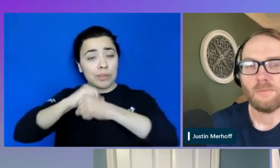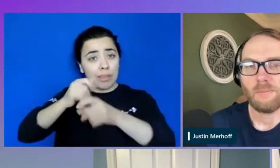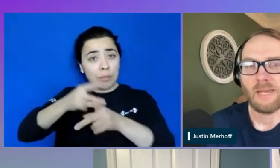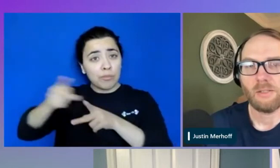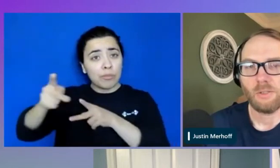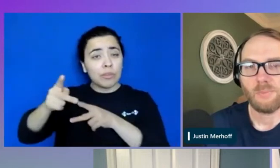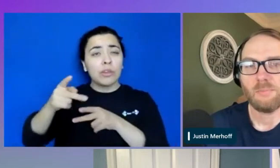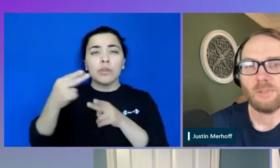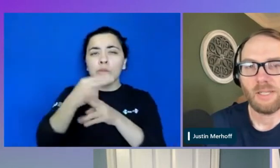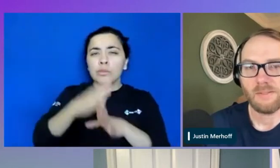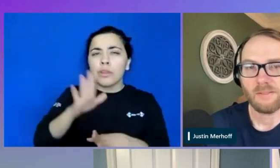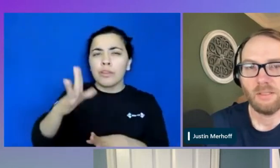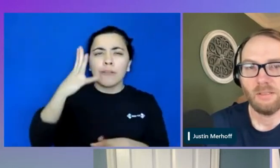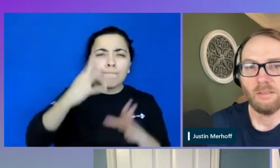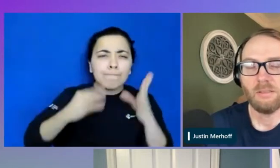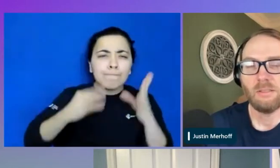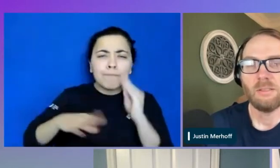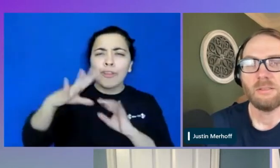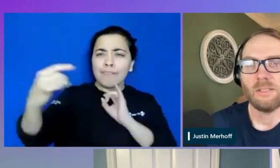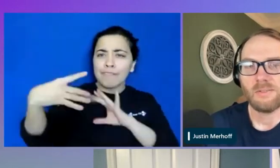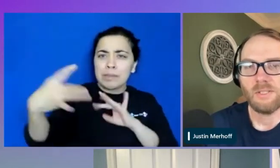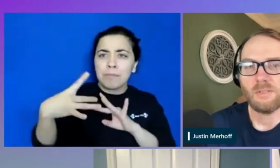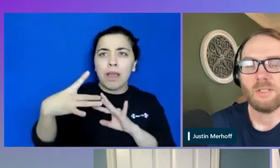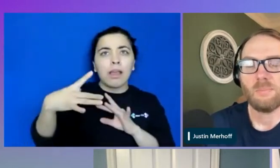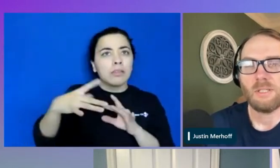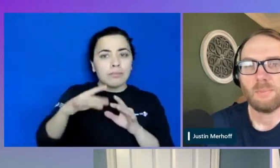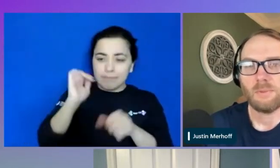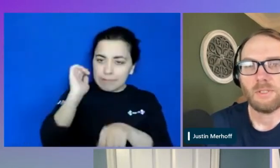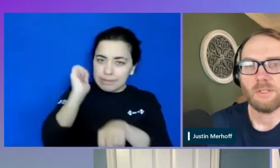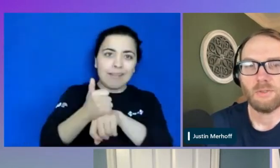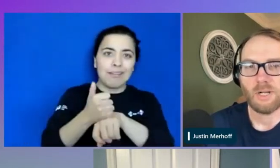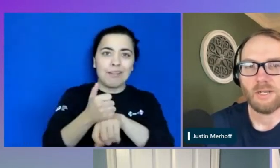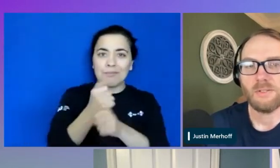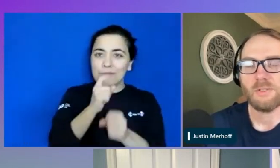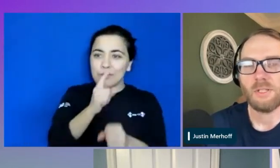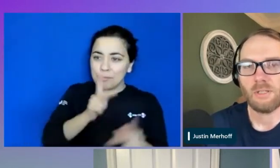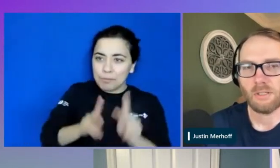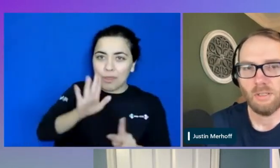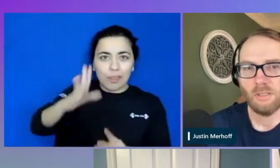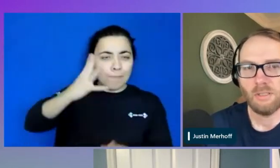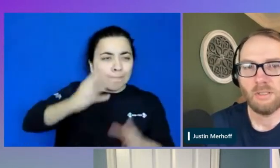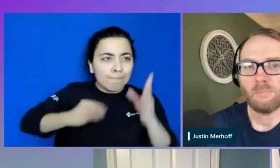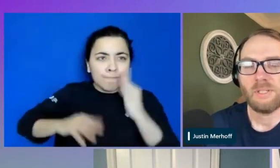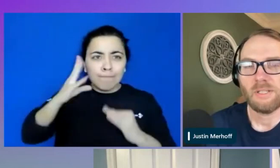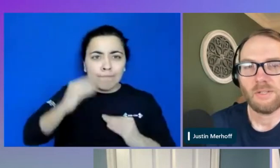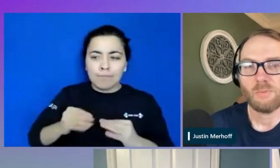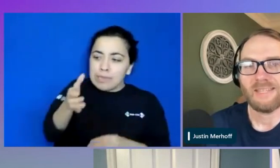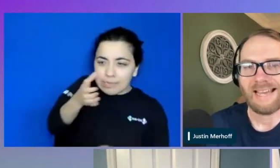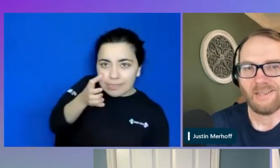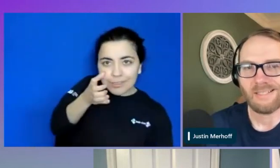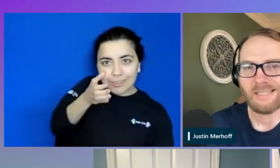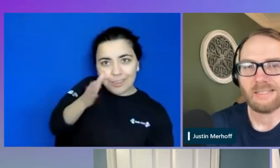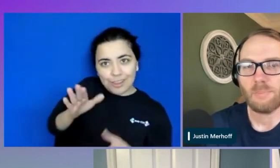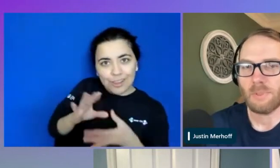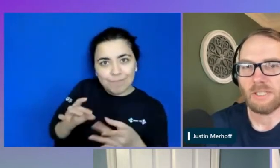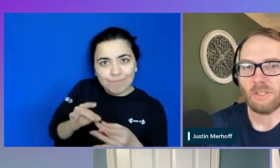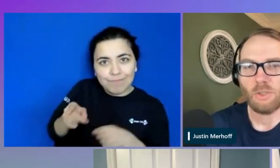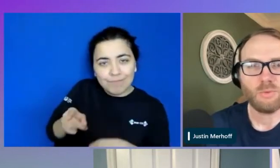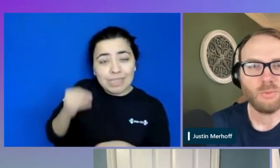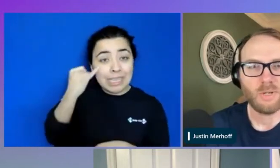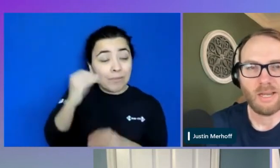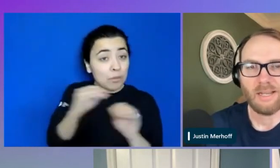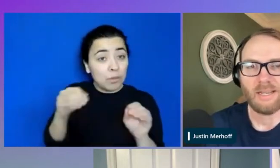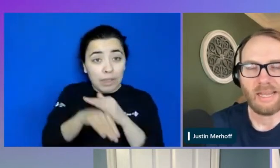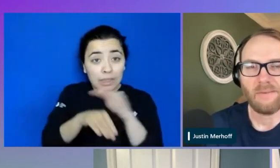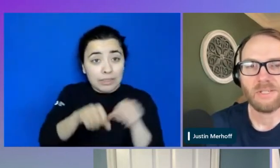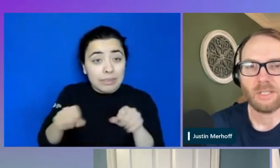user feedback loops in place. Listen to the people that you're trying to secure, because without accessibility, you